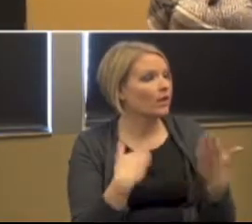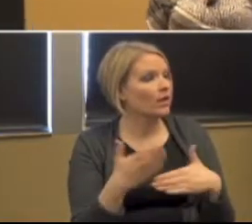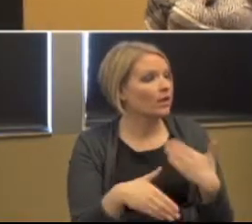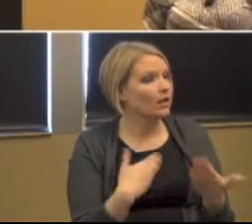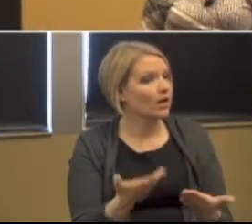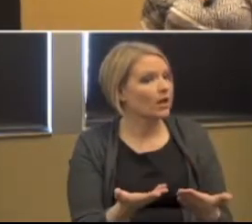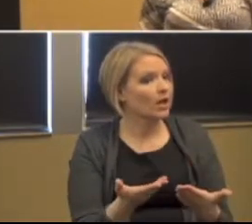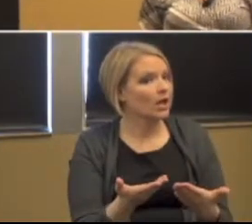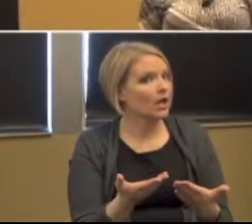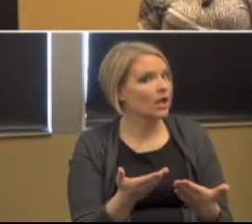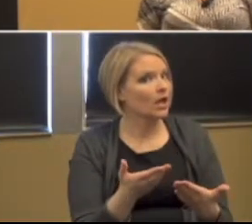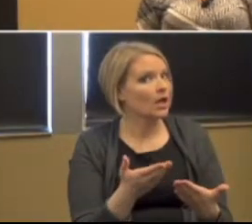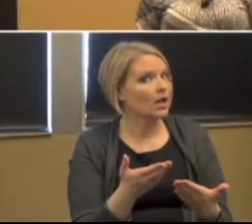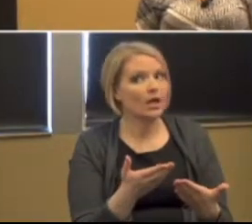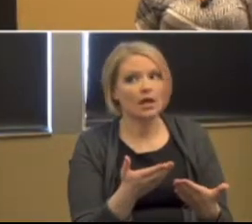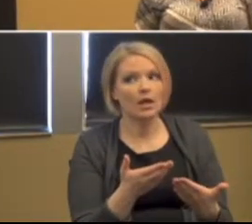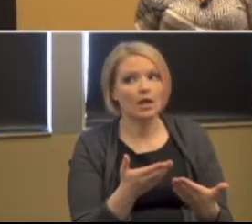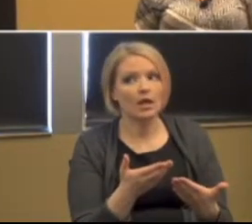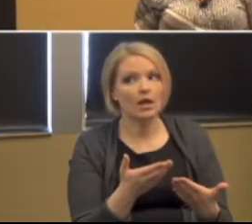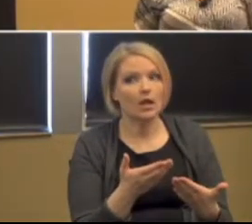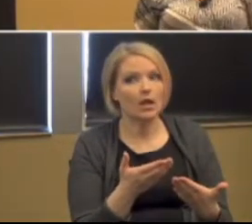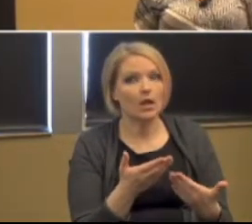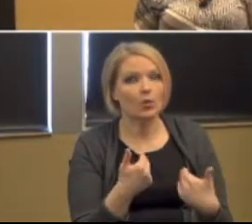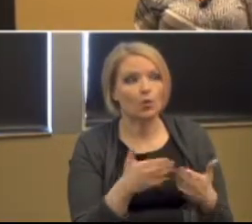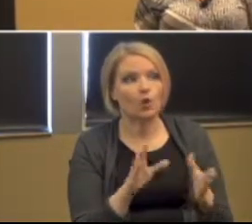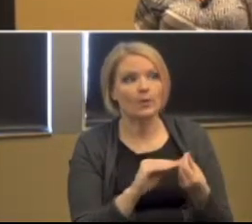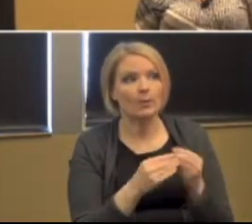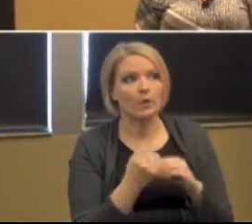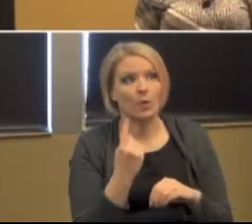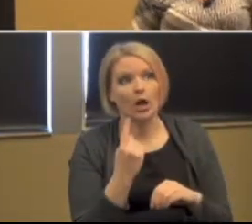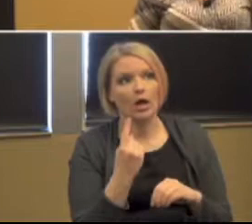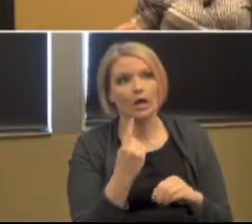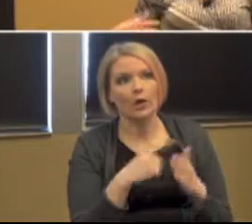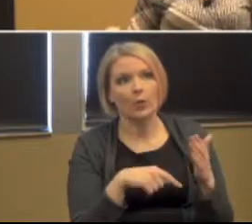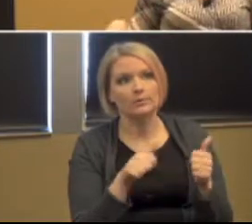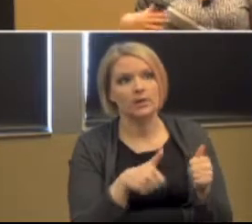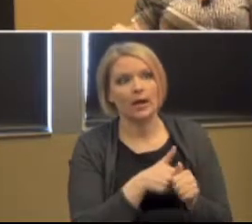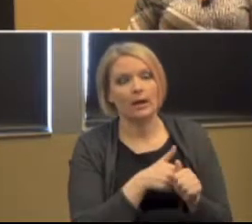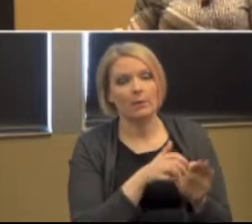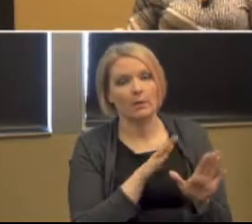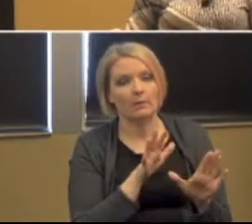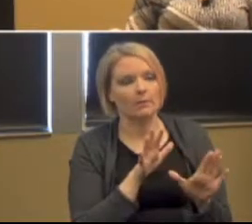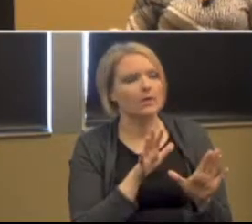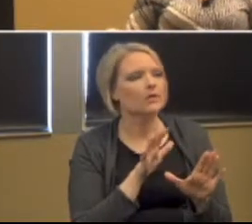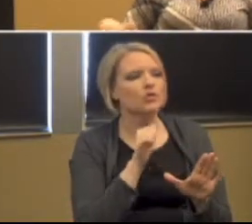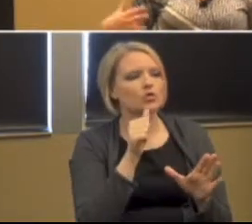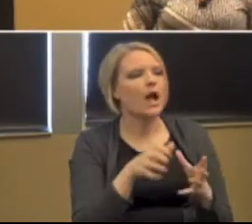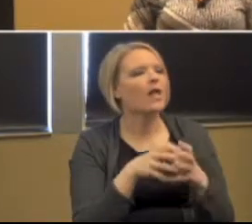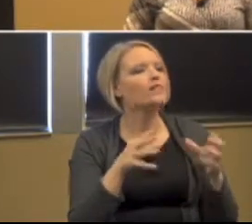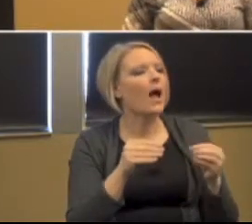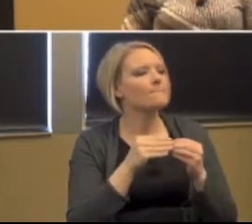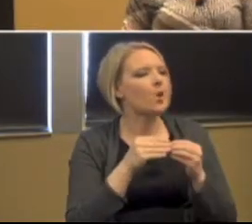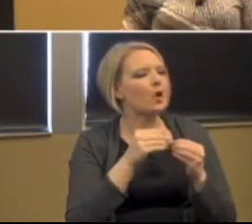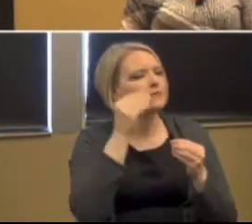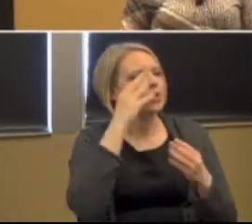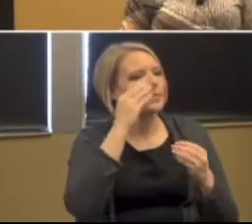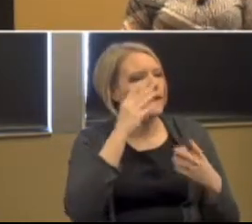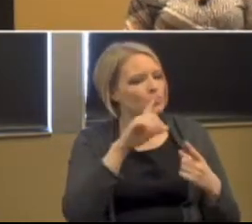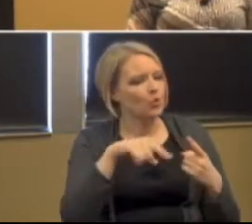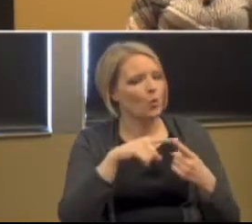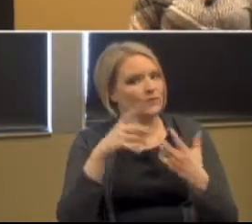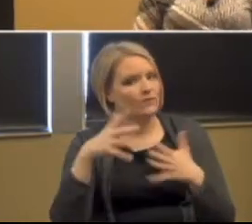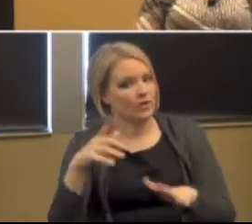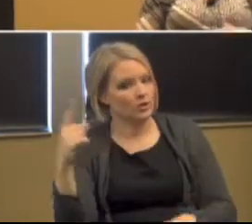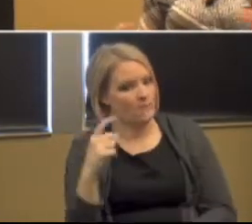on to going into room 1. What's behind There door really number won't be 1? much more content. When we come back, we'll just have a couple